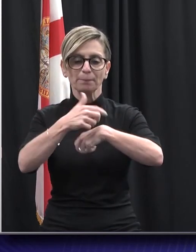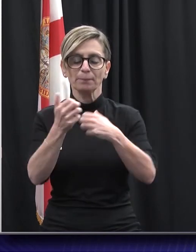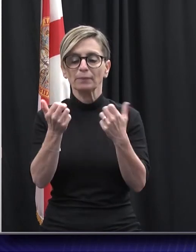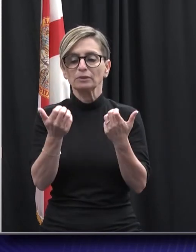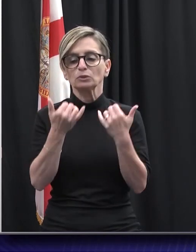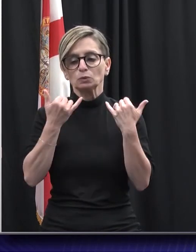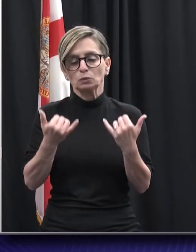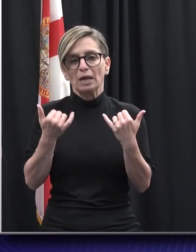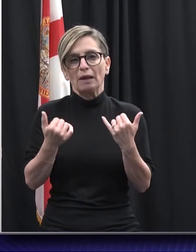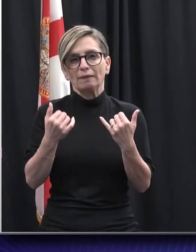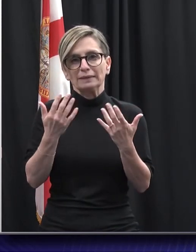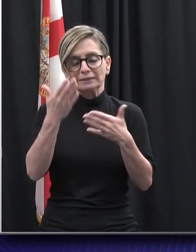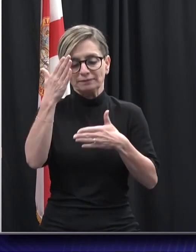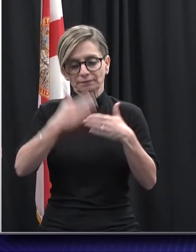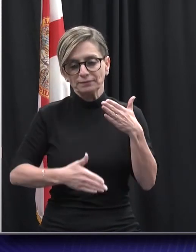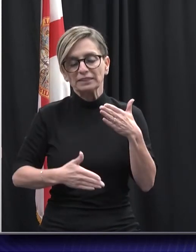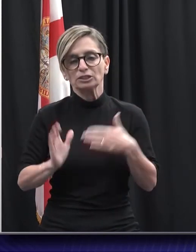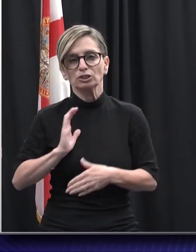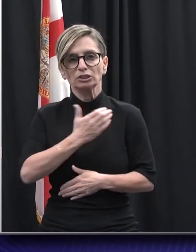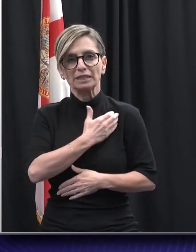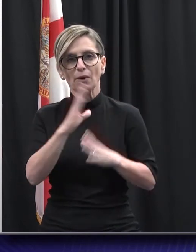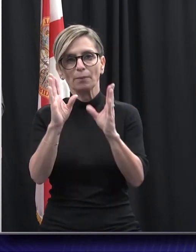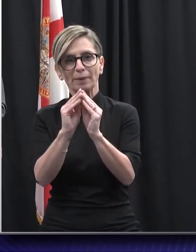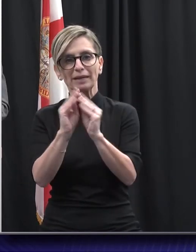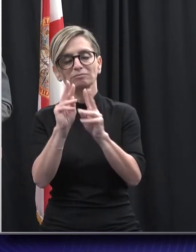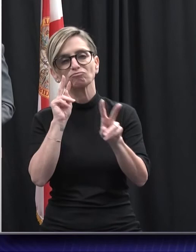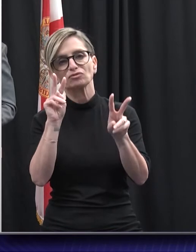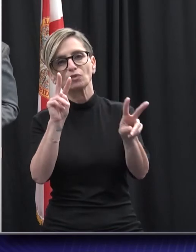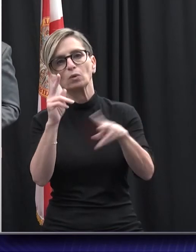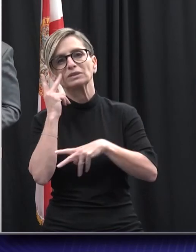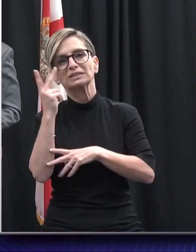concludes our briefing, and we look forward to seeing you next time.